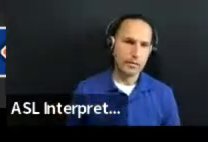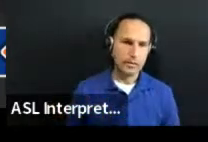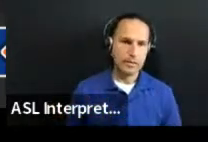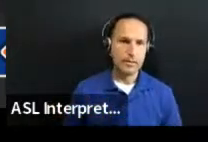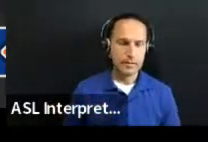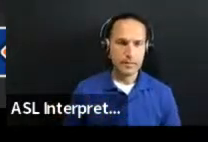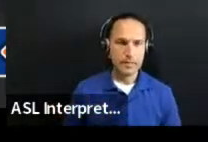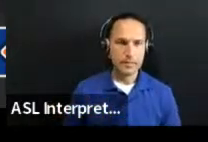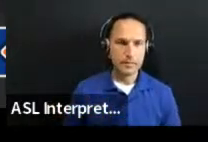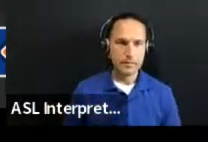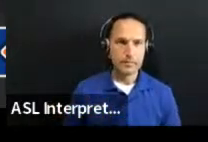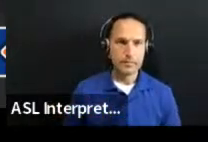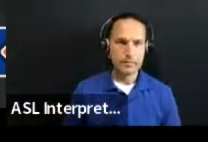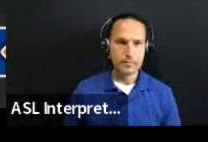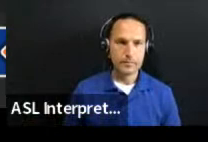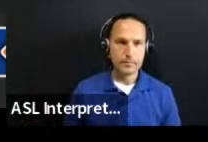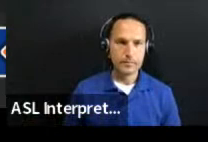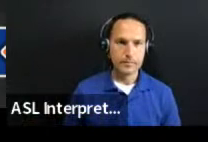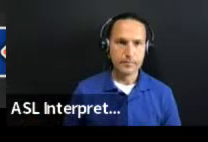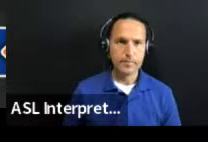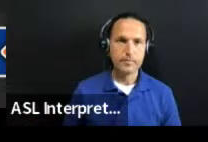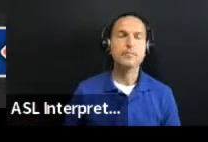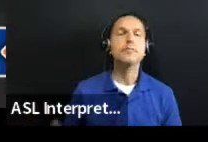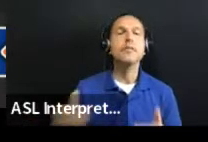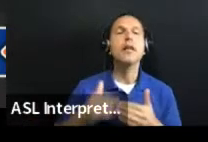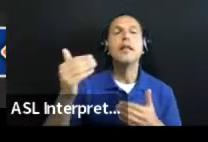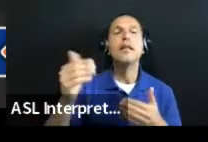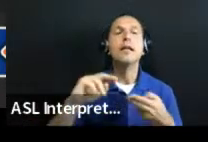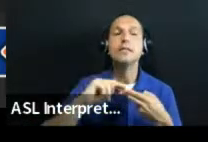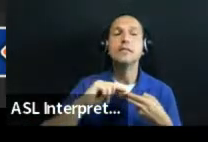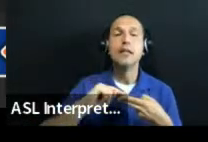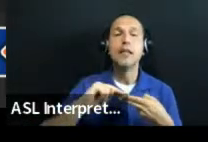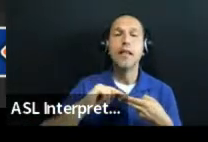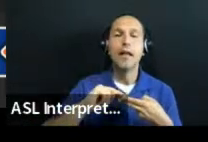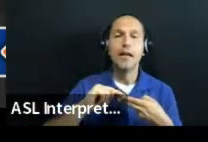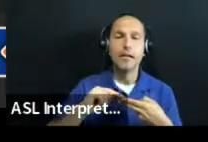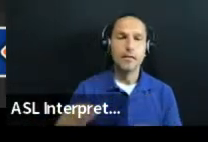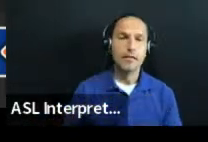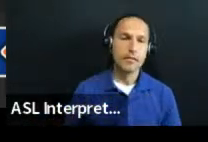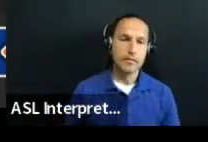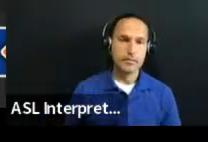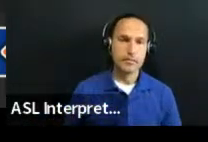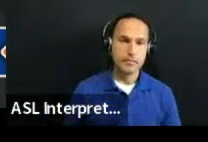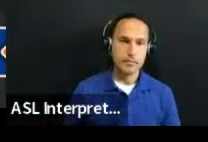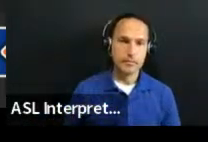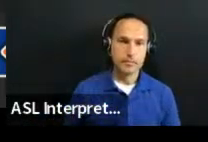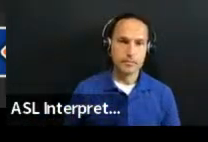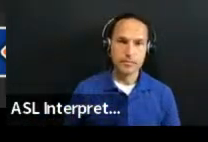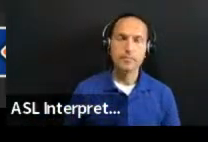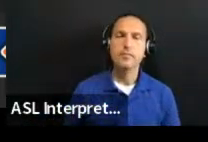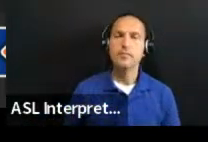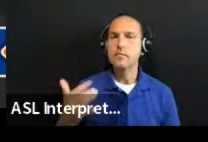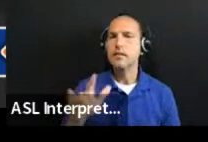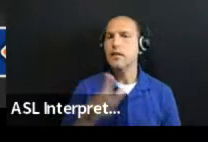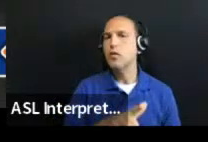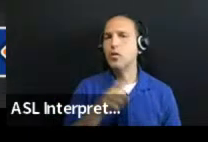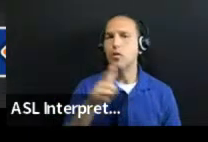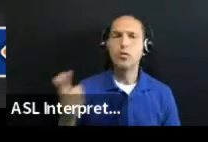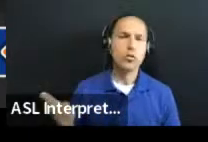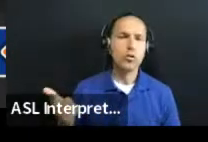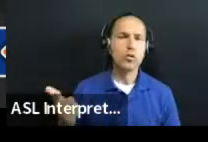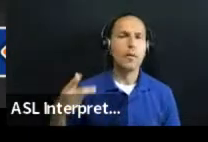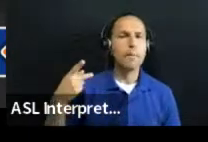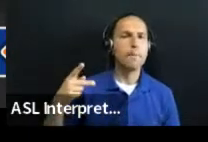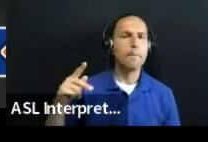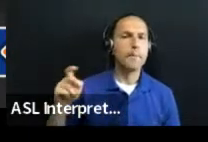So next slide, I'm gonna hand it off to first